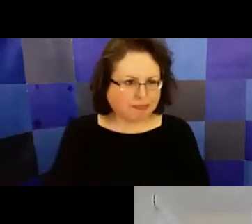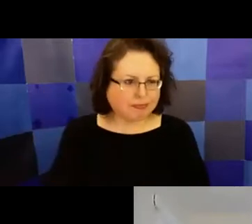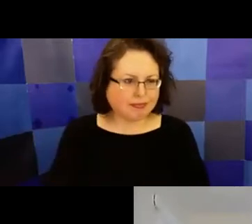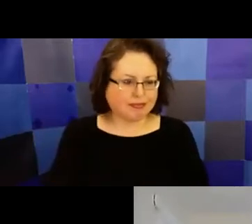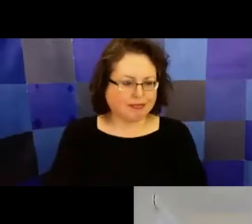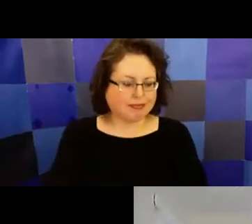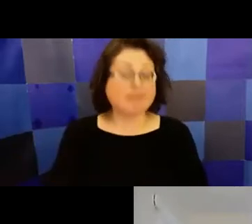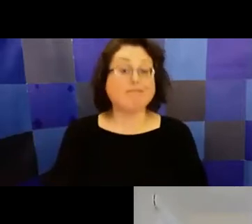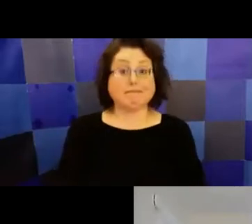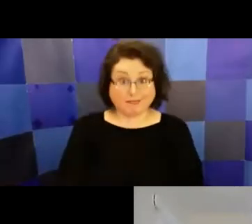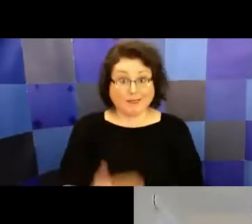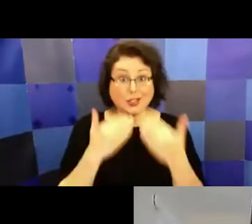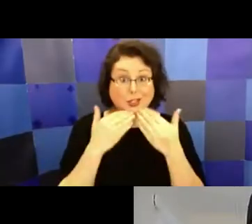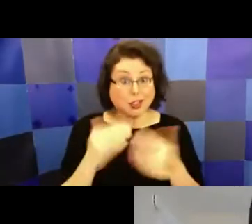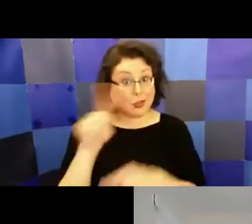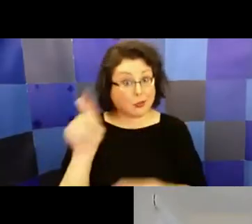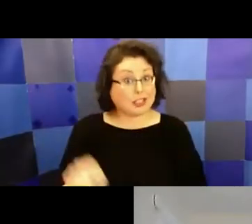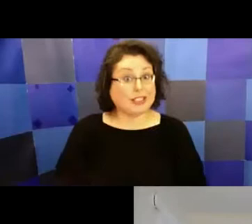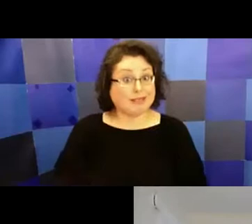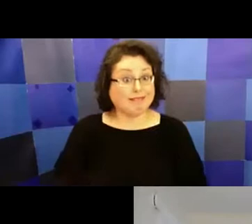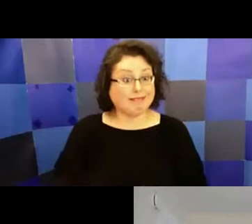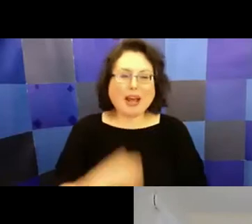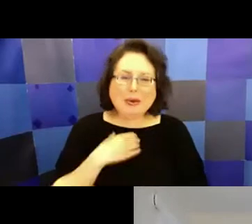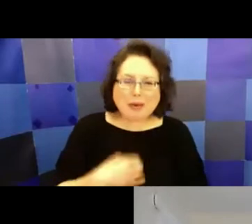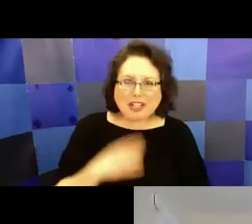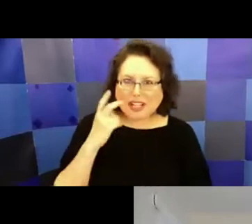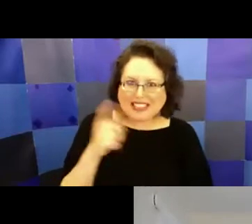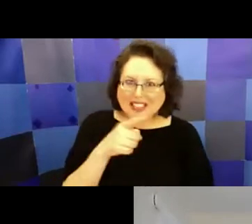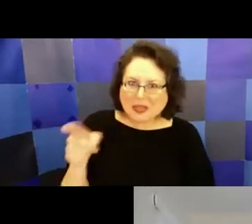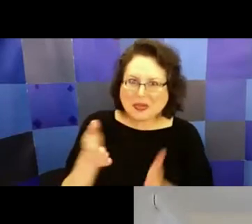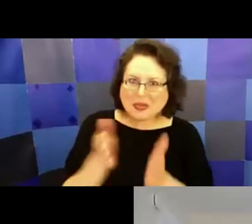That's a great, great question. I wish I could see folks. This is,